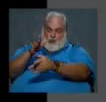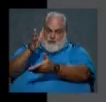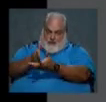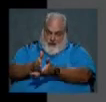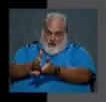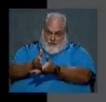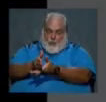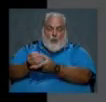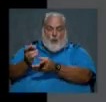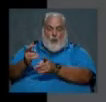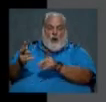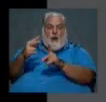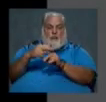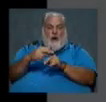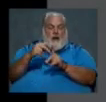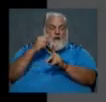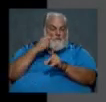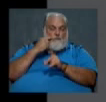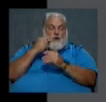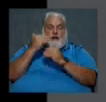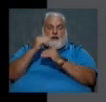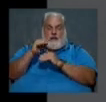done.